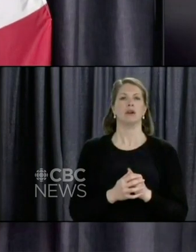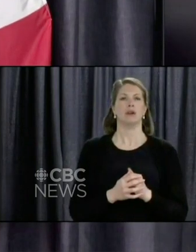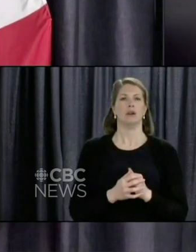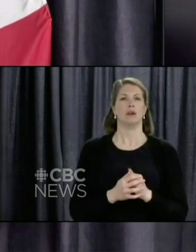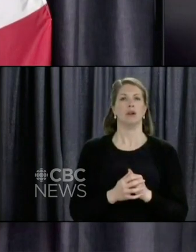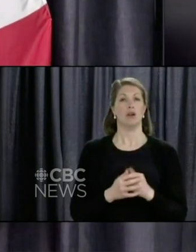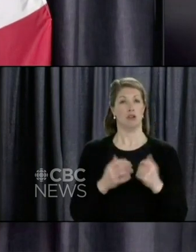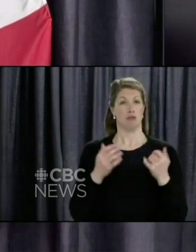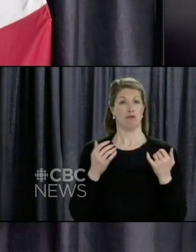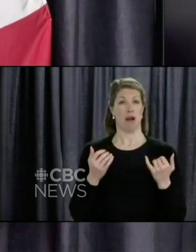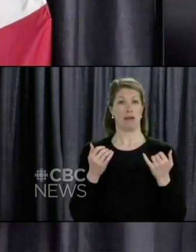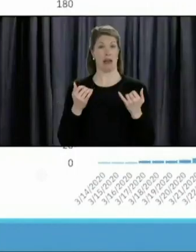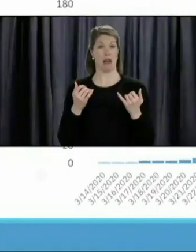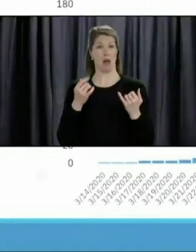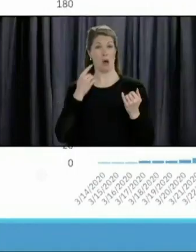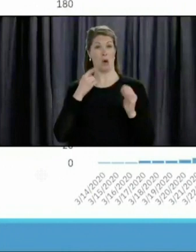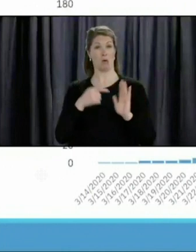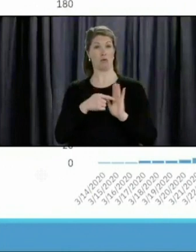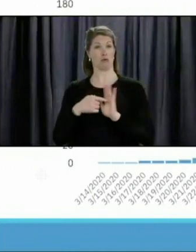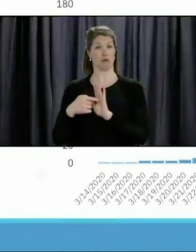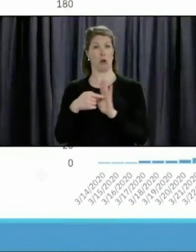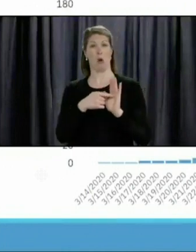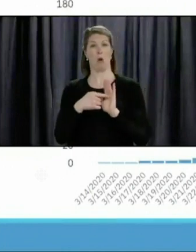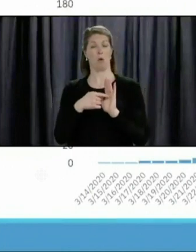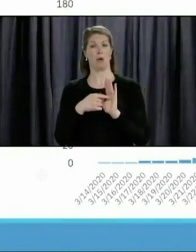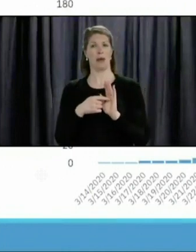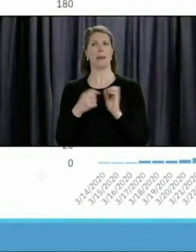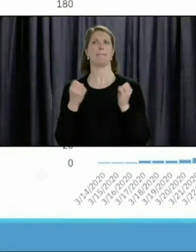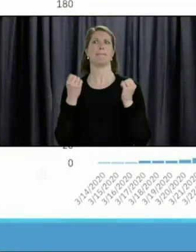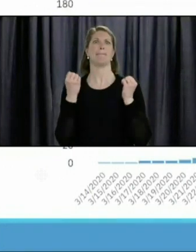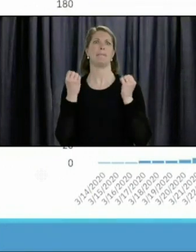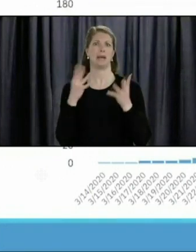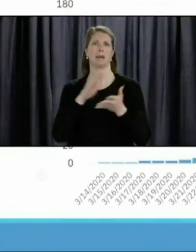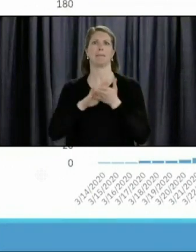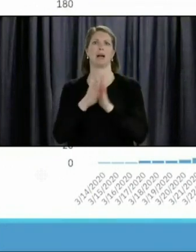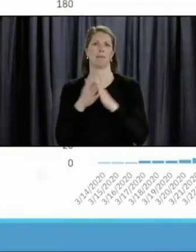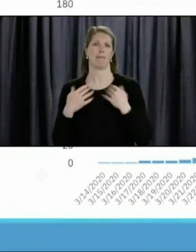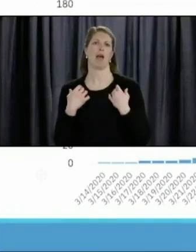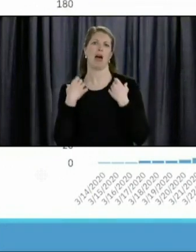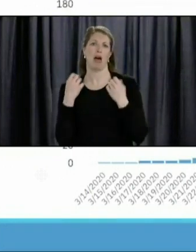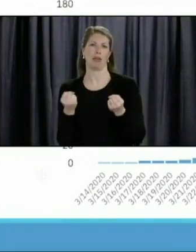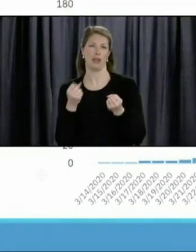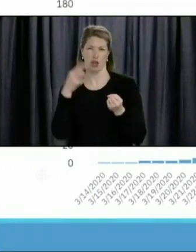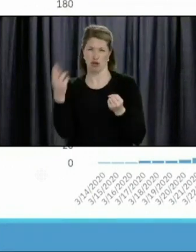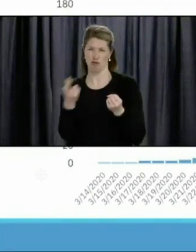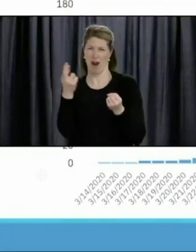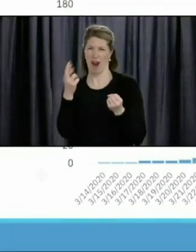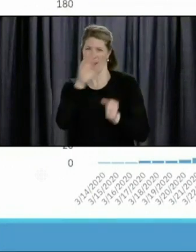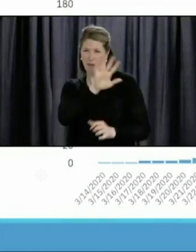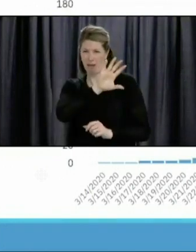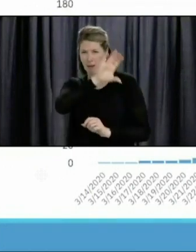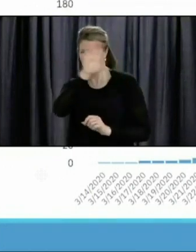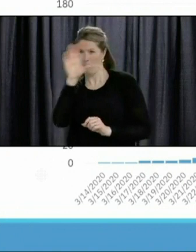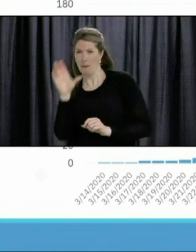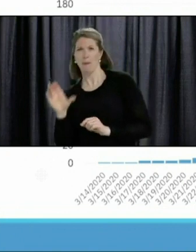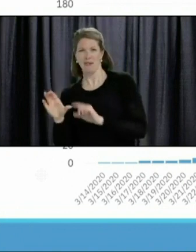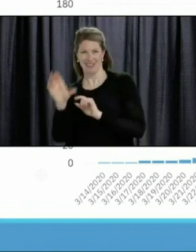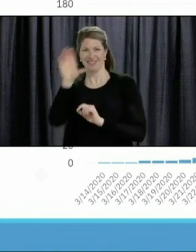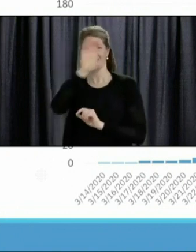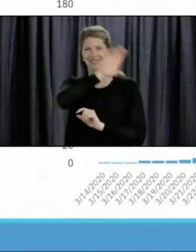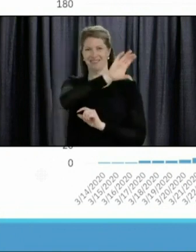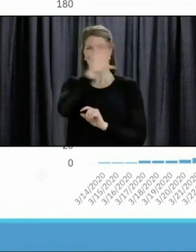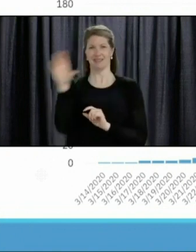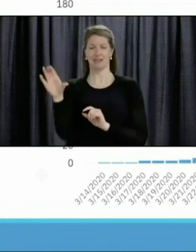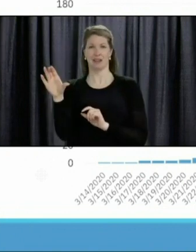most of the Newfoundlanders are recovering. This is the gray, which is excellent, and a few cases that are still active. So if you do have